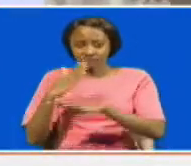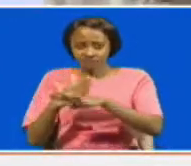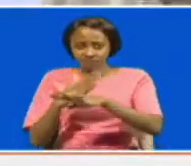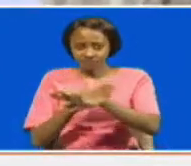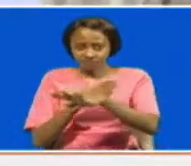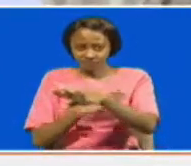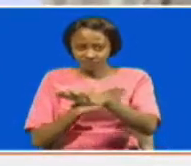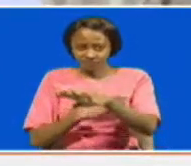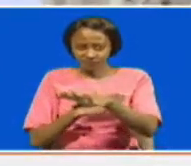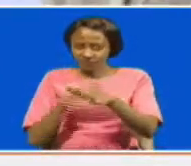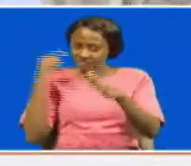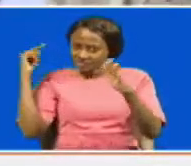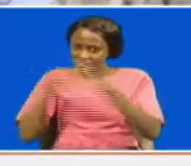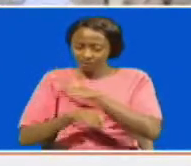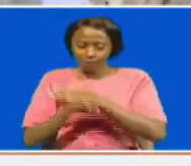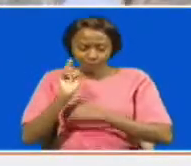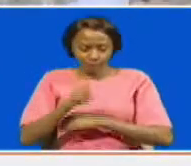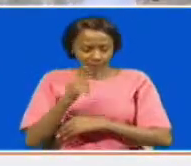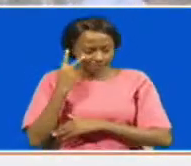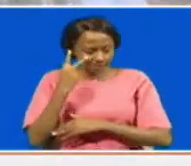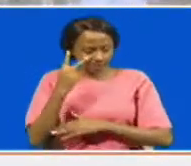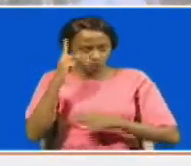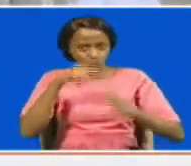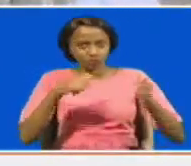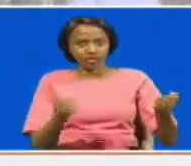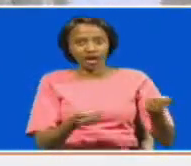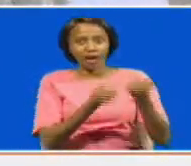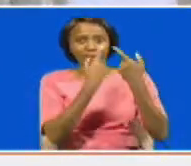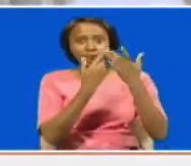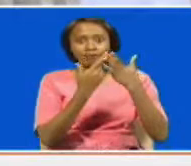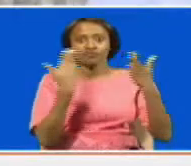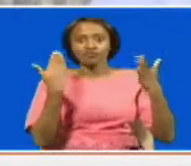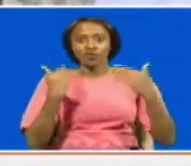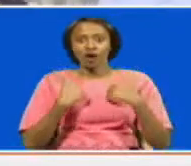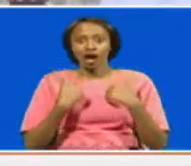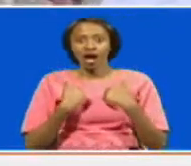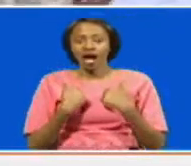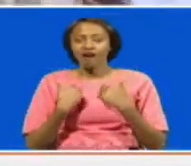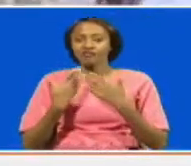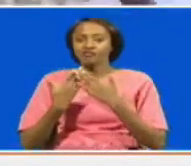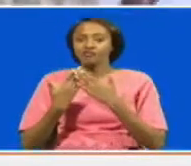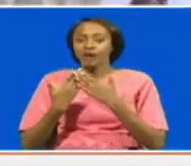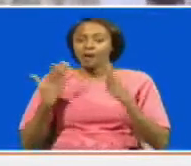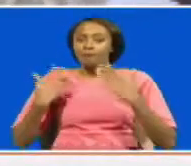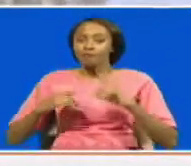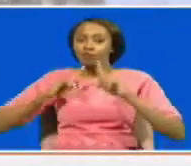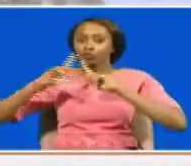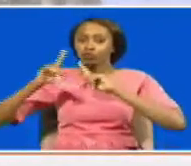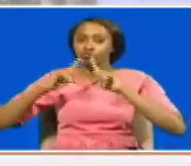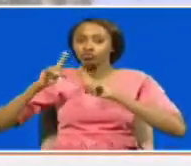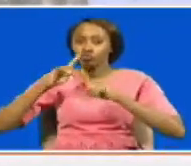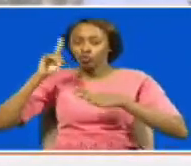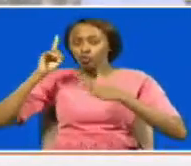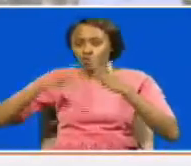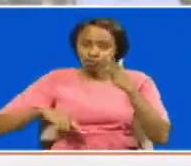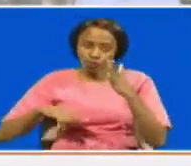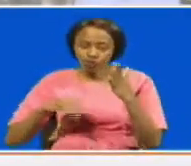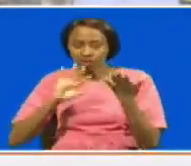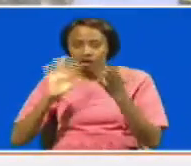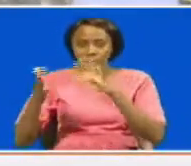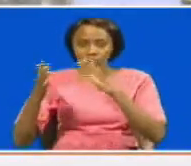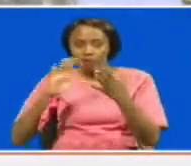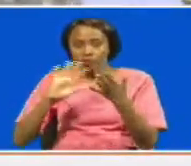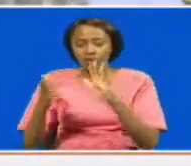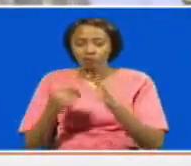we need to look into. And remember, there were also some allegations which were there flying around, which